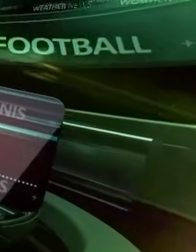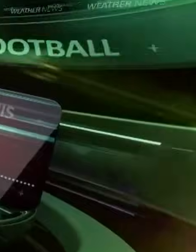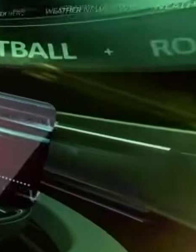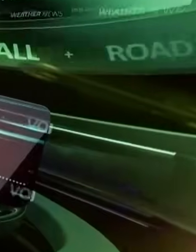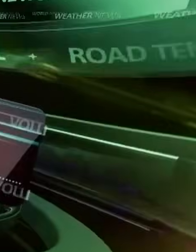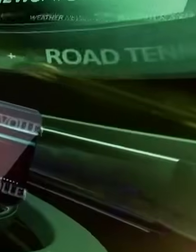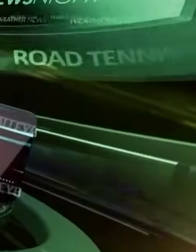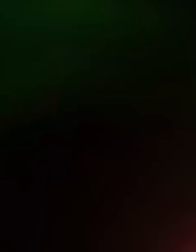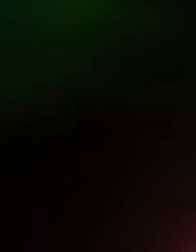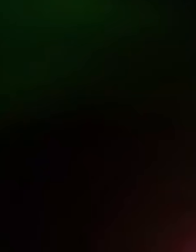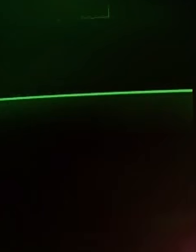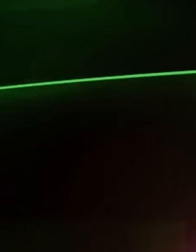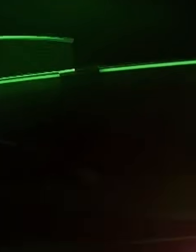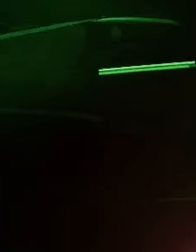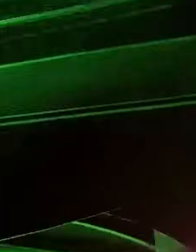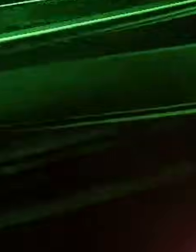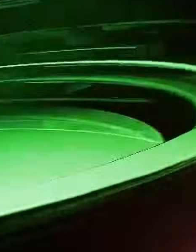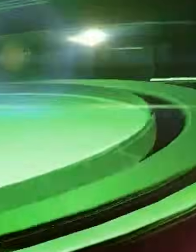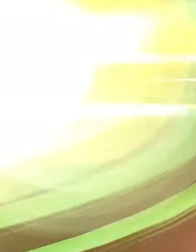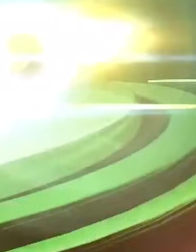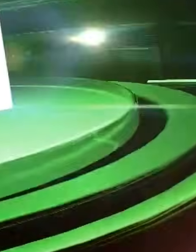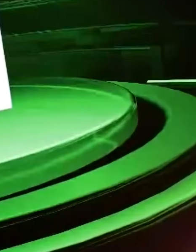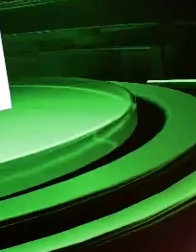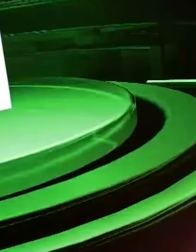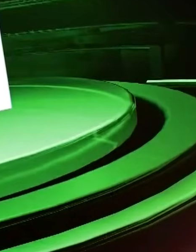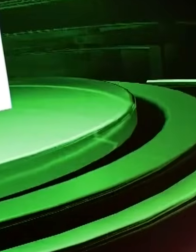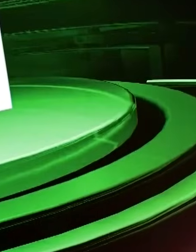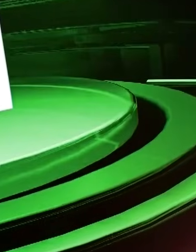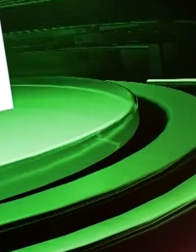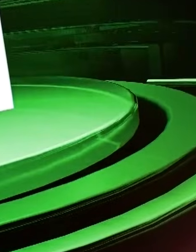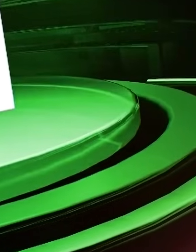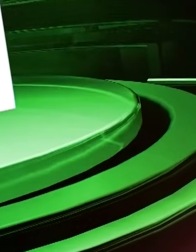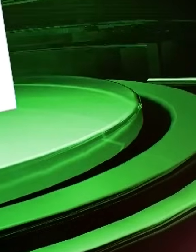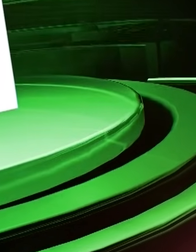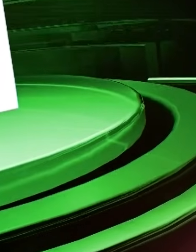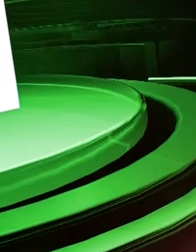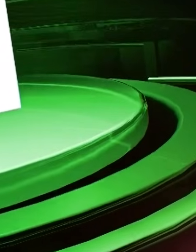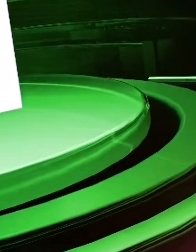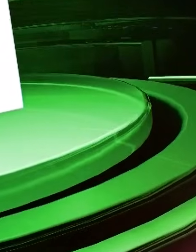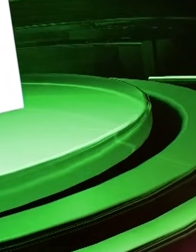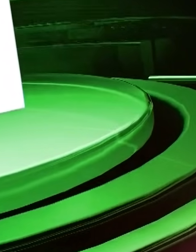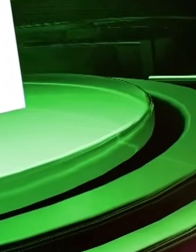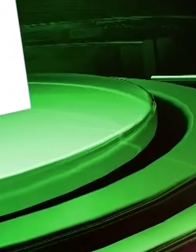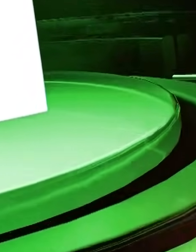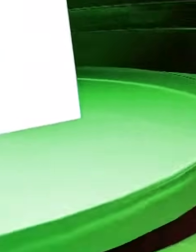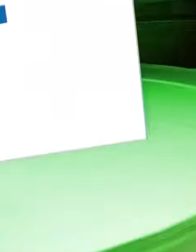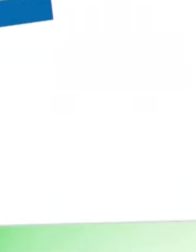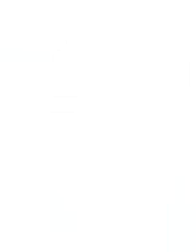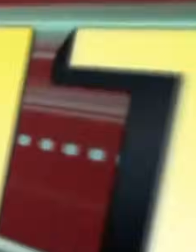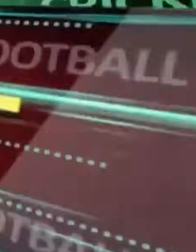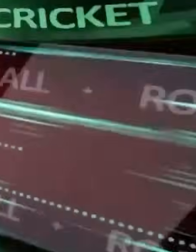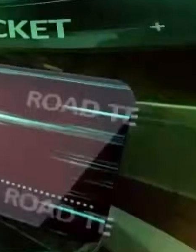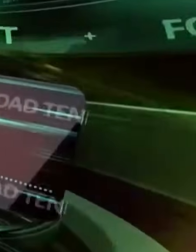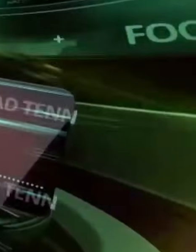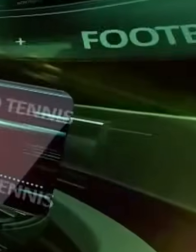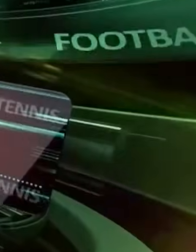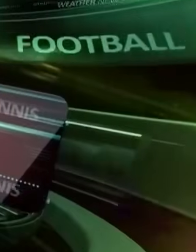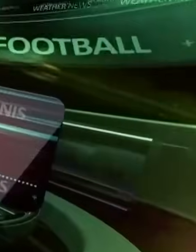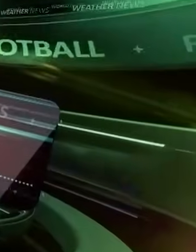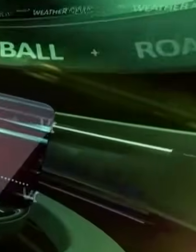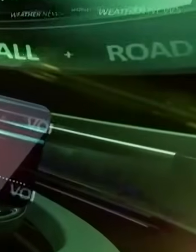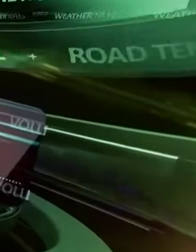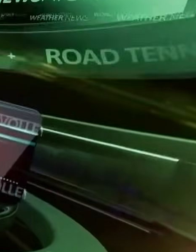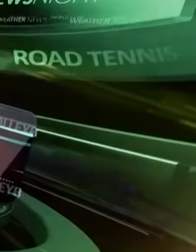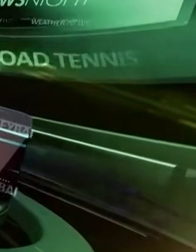Sports Night, brought to you with the compliments of Great Health Works, agents for Omega XL.